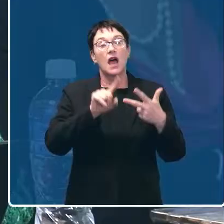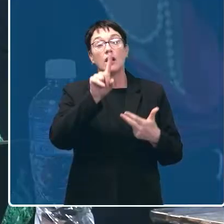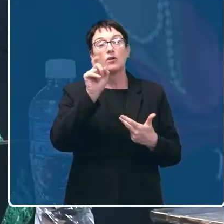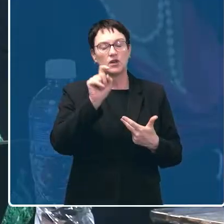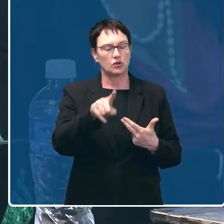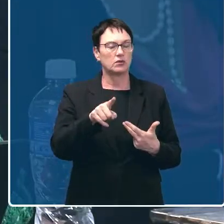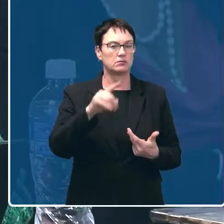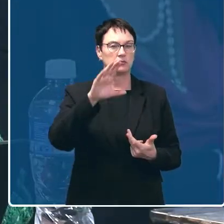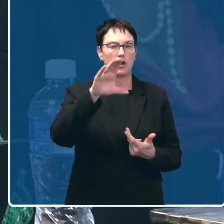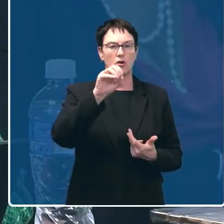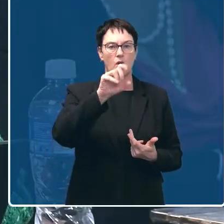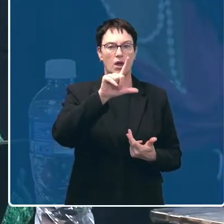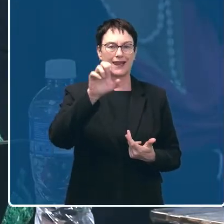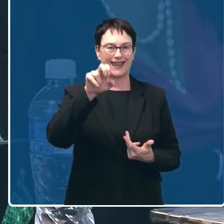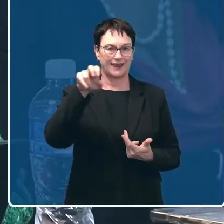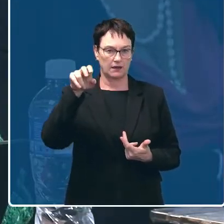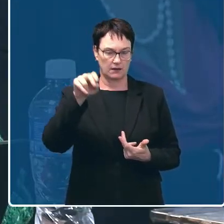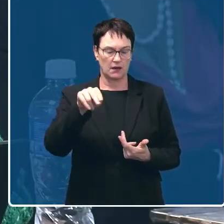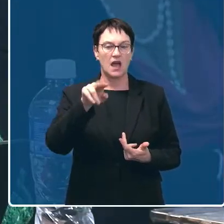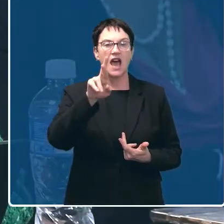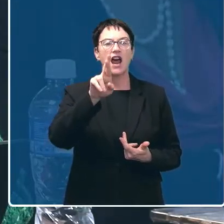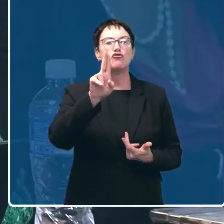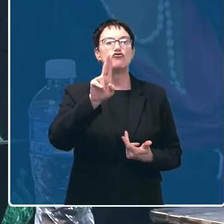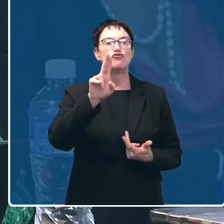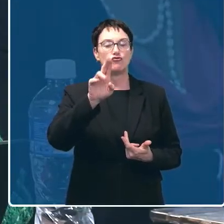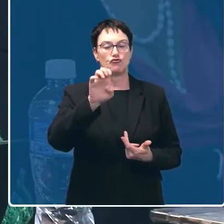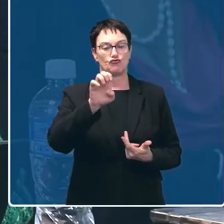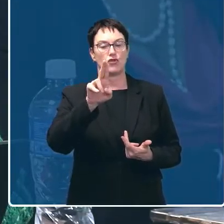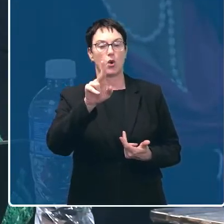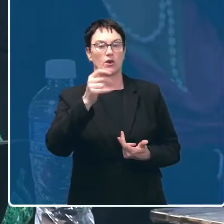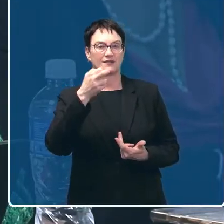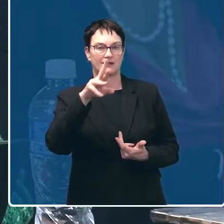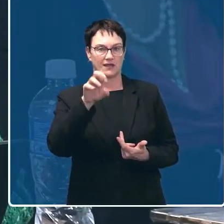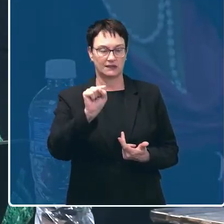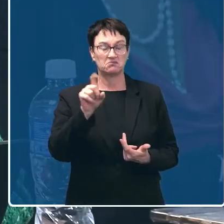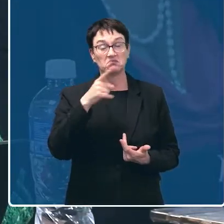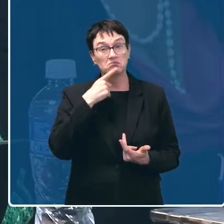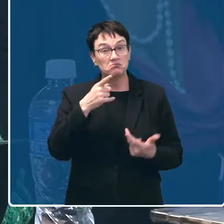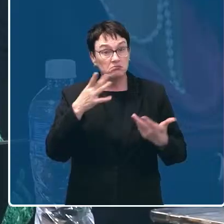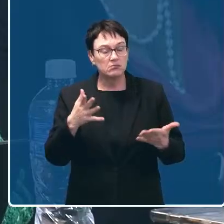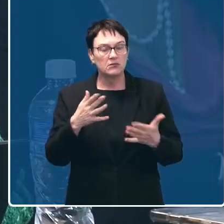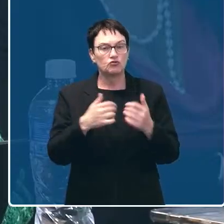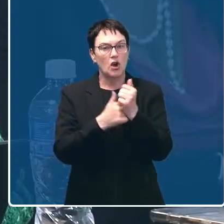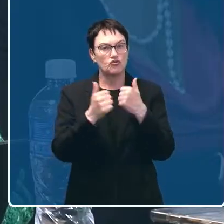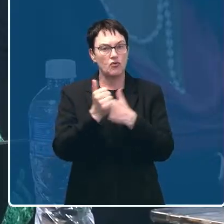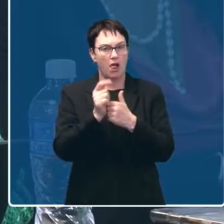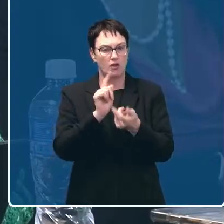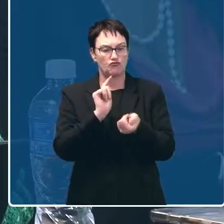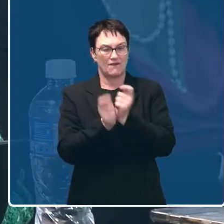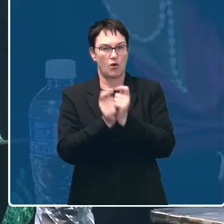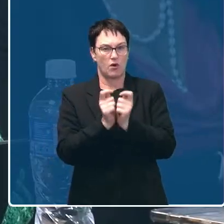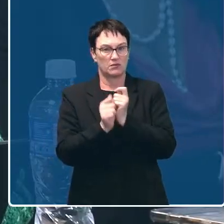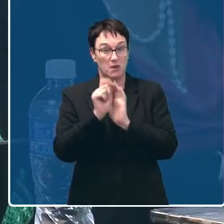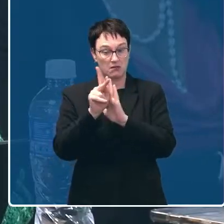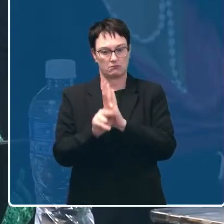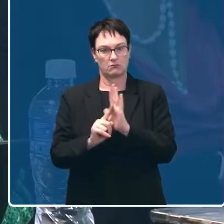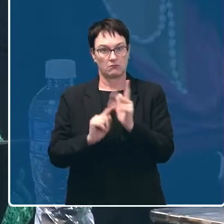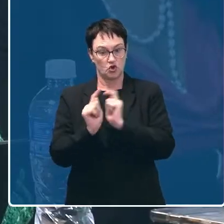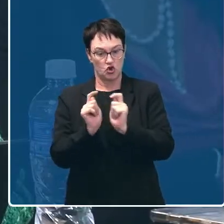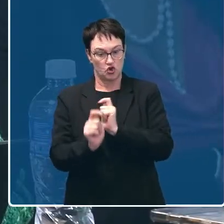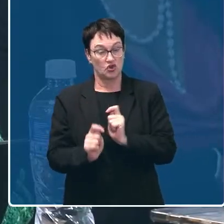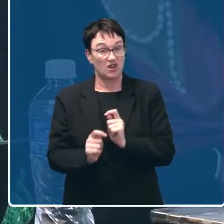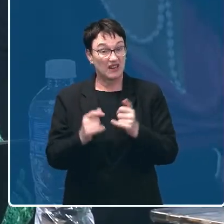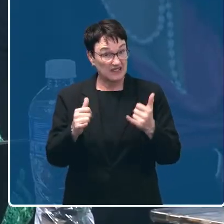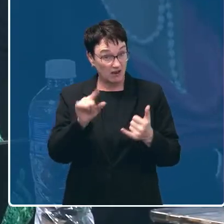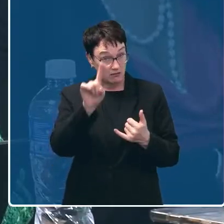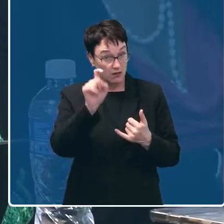What matrix is the SARB using to track progress on structural reforms? Are we now officially in an